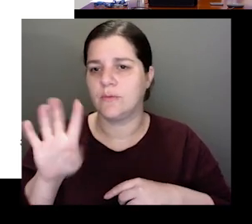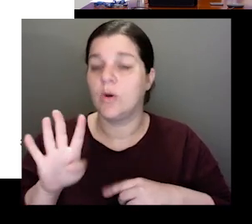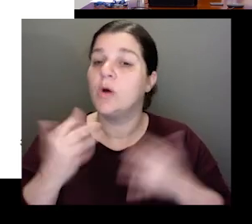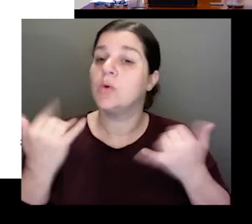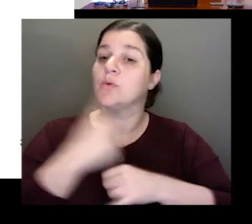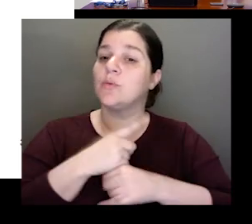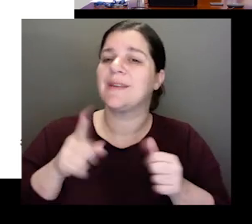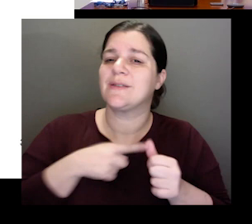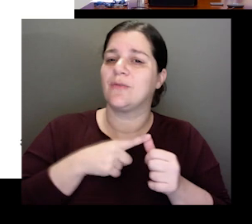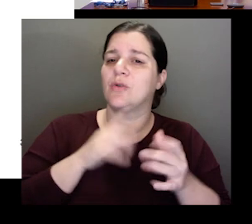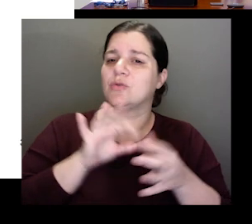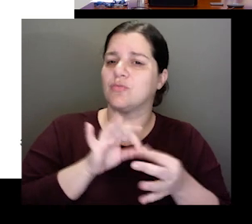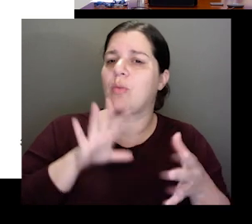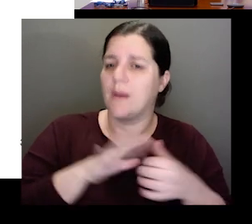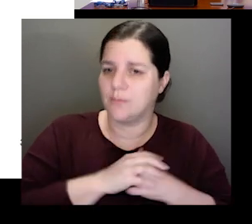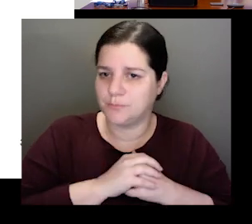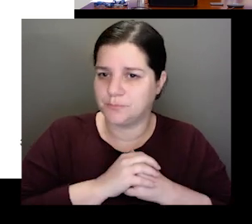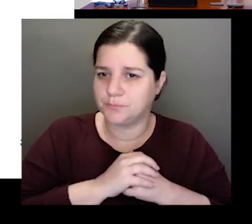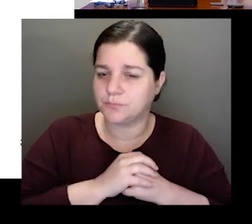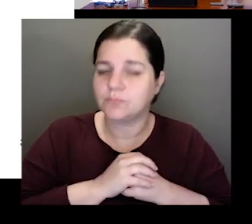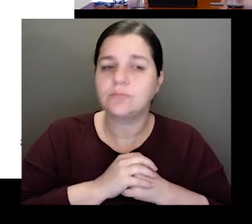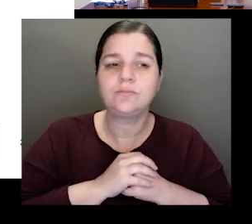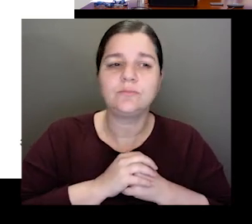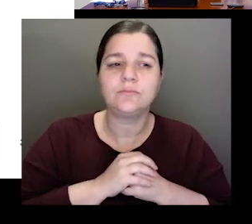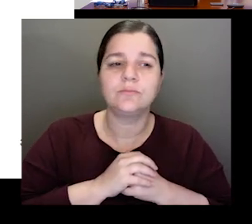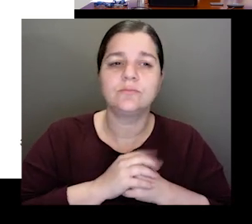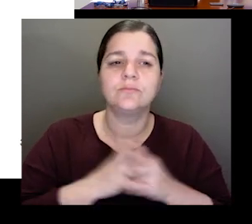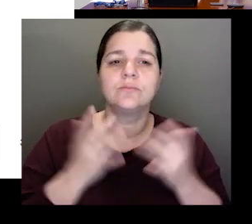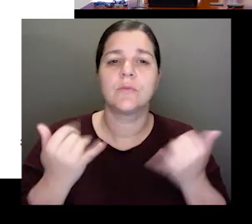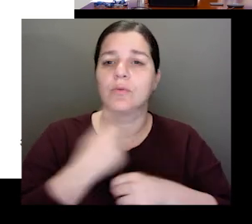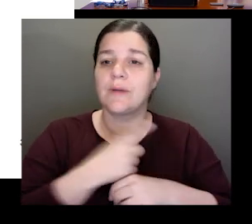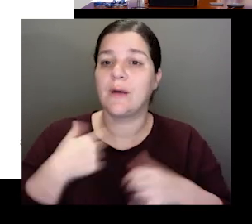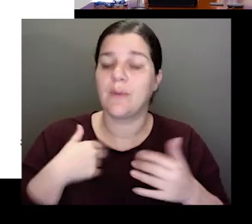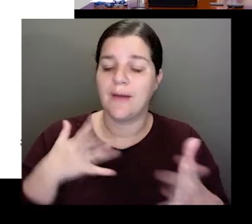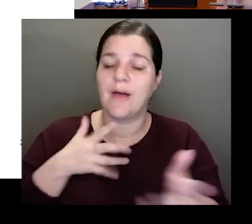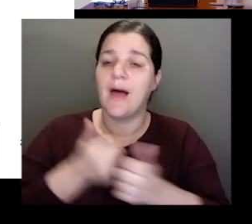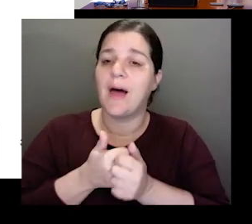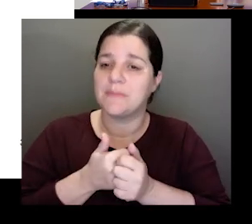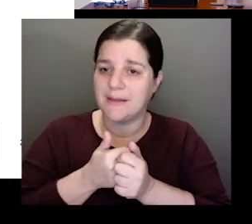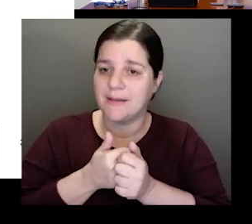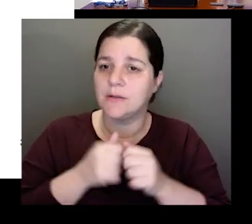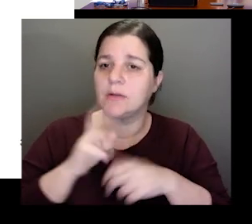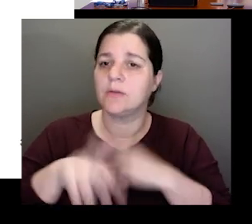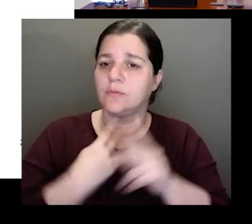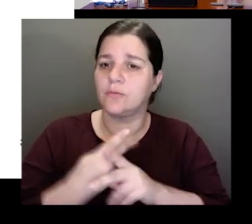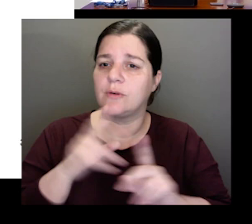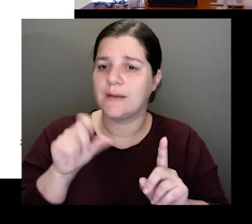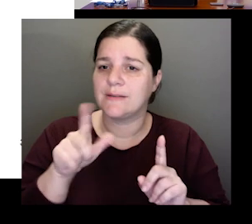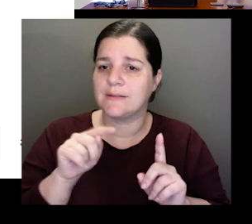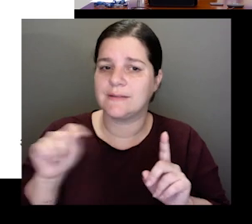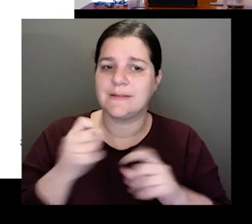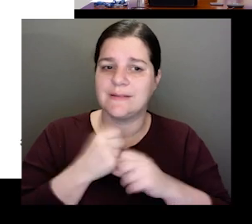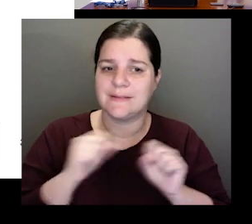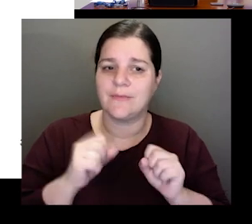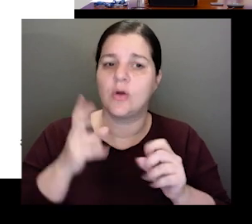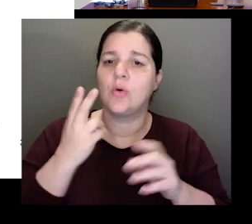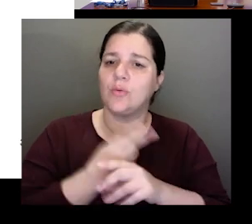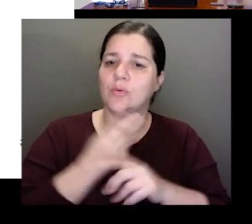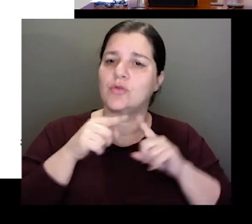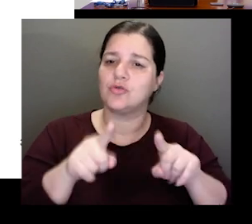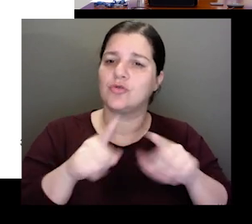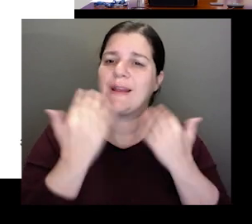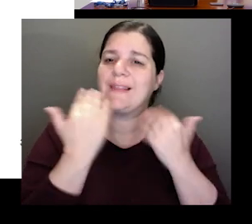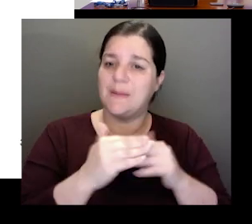rollout. The version CISA is releasing today is an updated version of the SLTT SAFE that was used during the limited deployment,